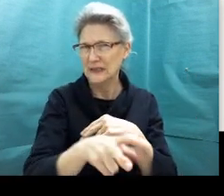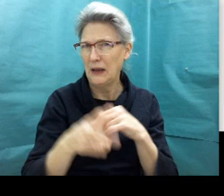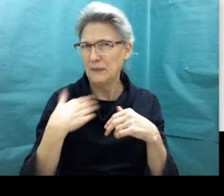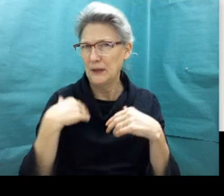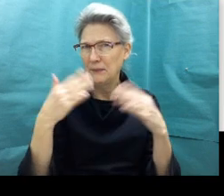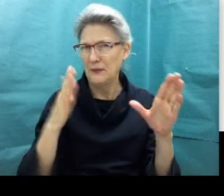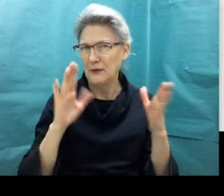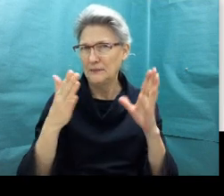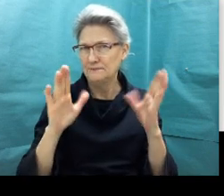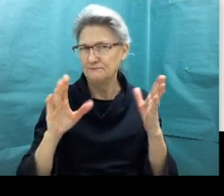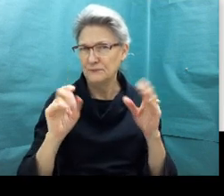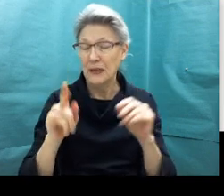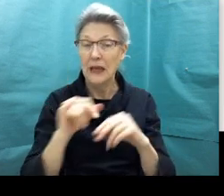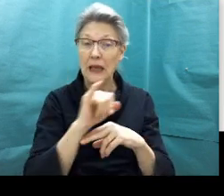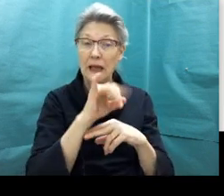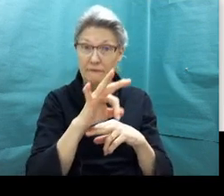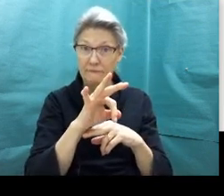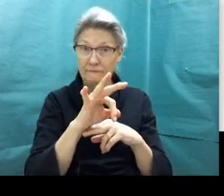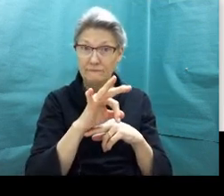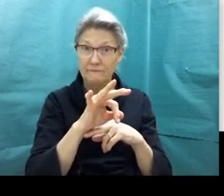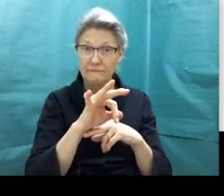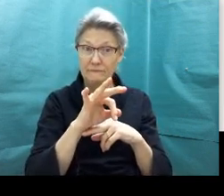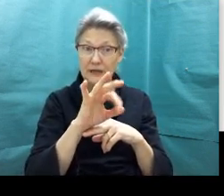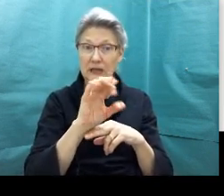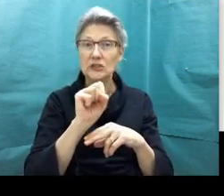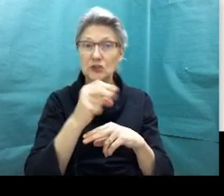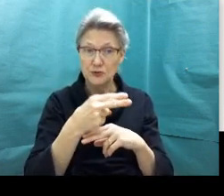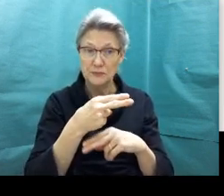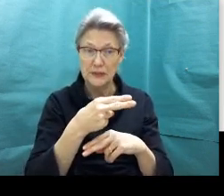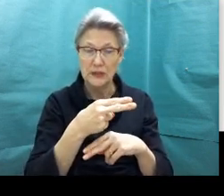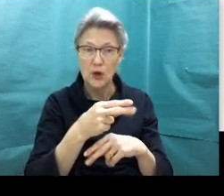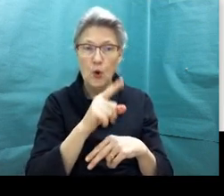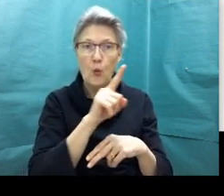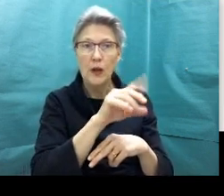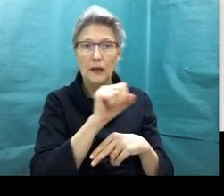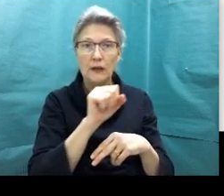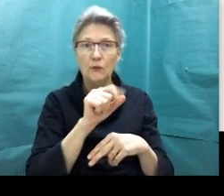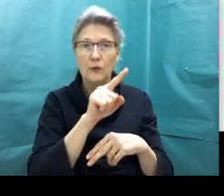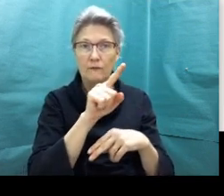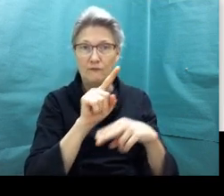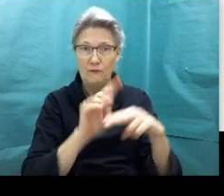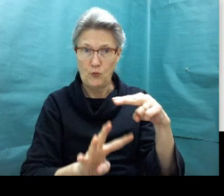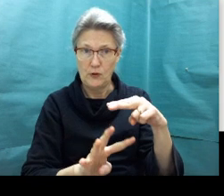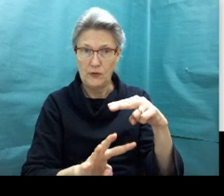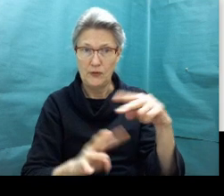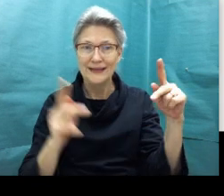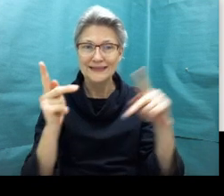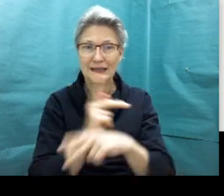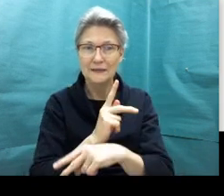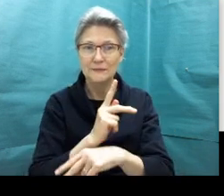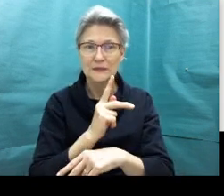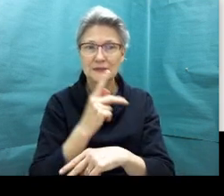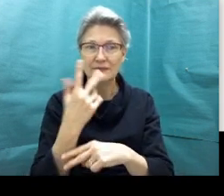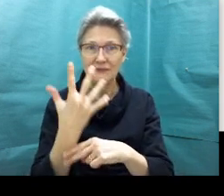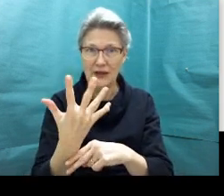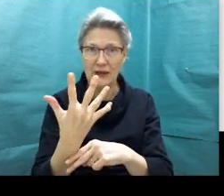So if Sherman, so I would say 1 1/4